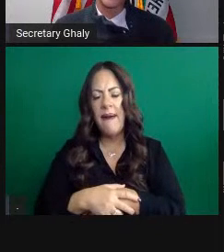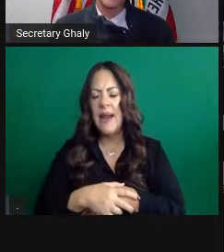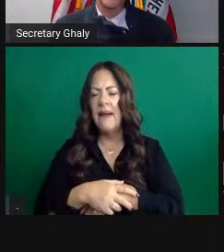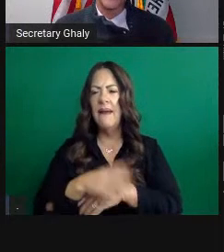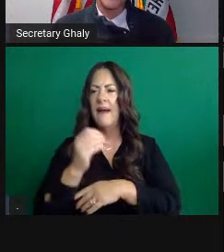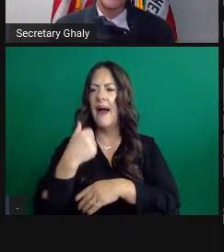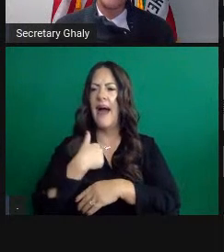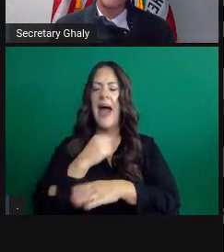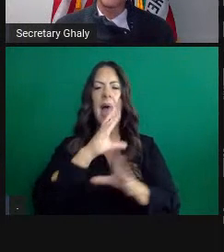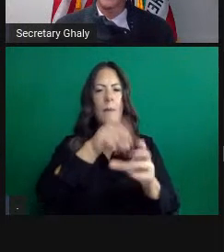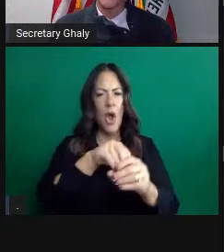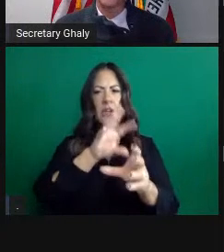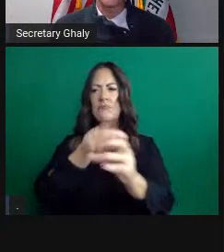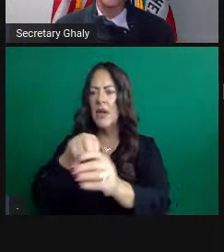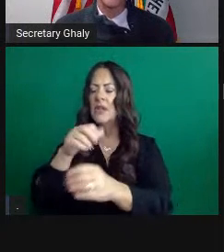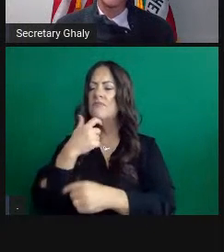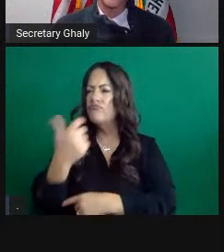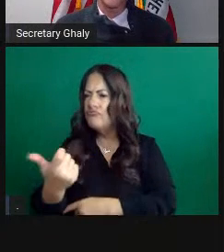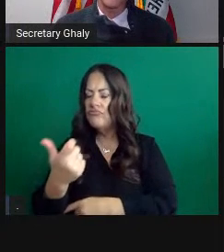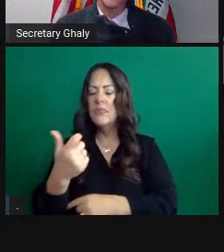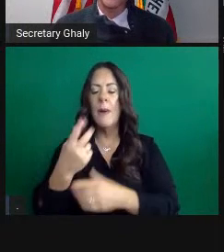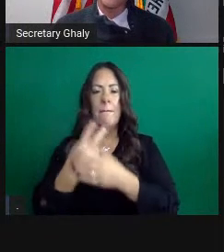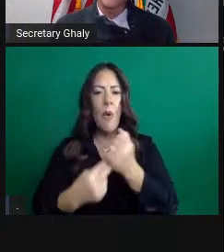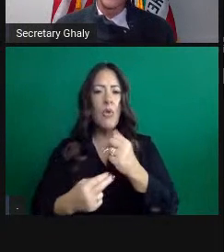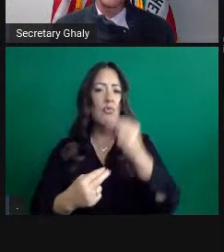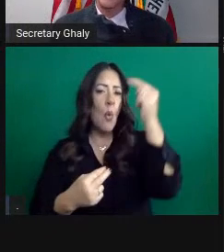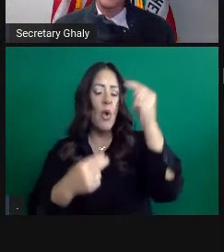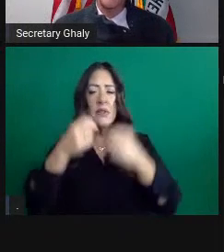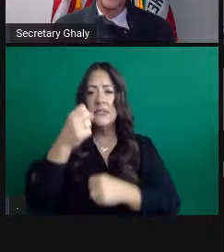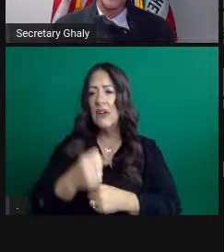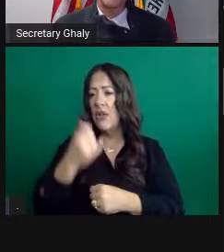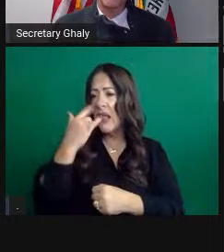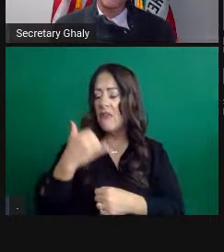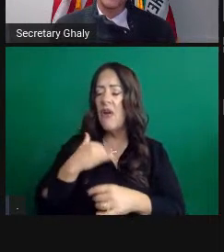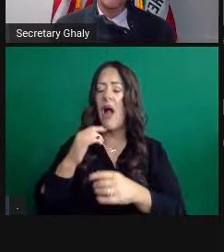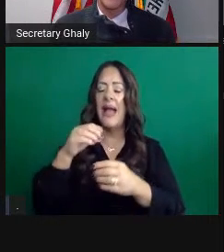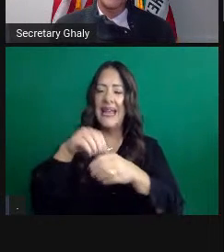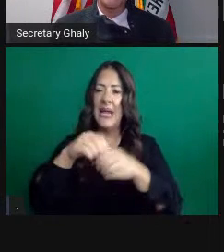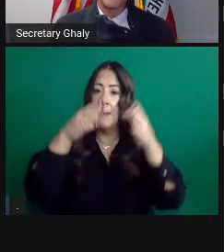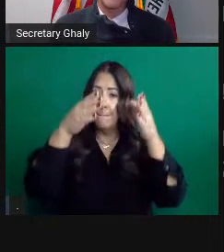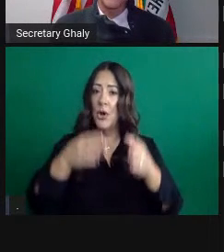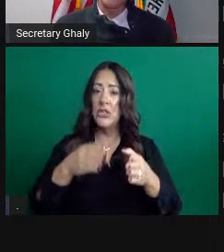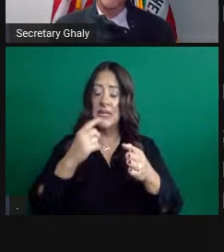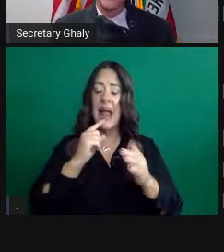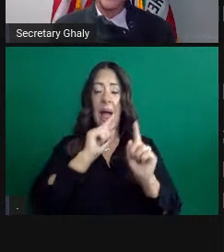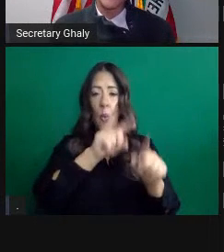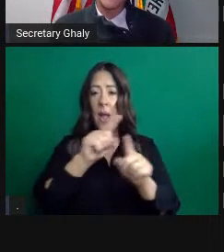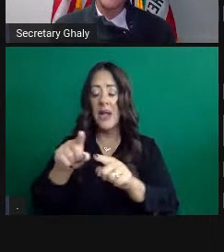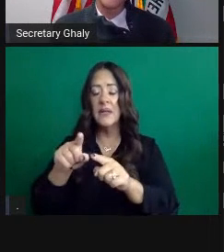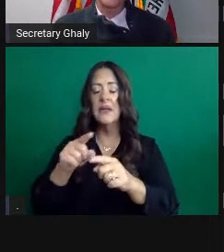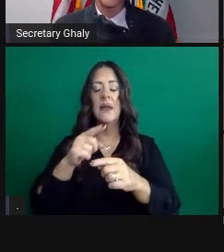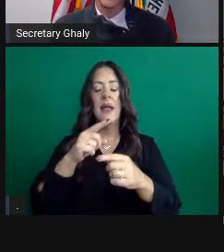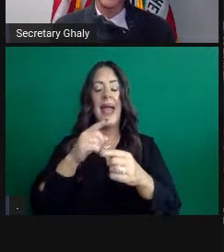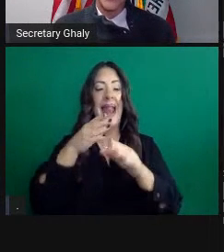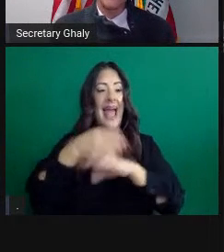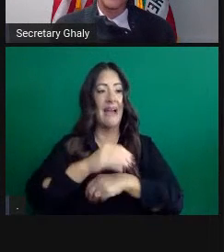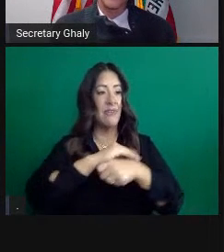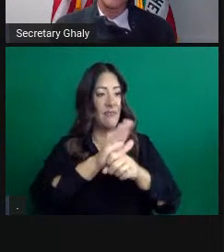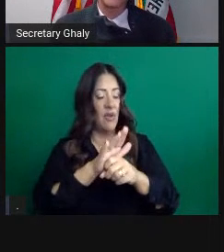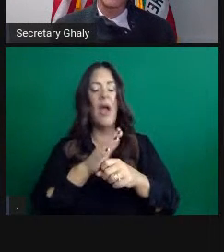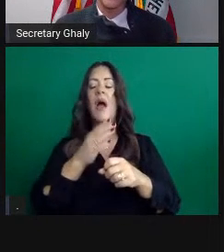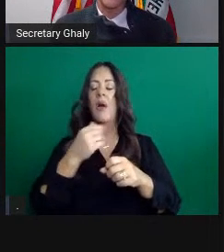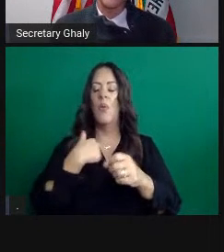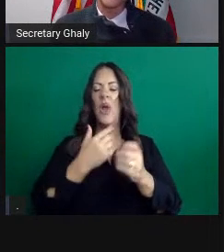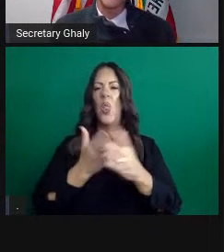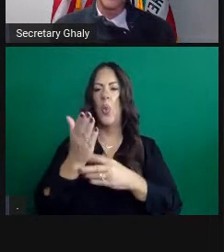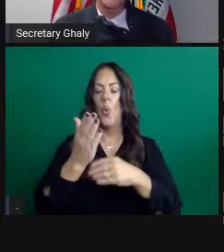privilege to participate in from Southern to Northern California, some in person before the pandemic, many virtually